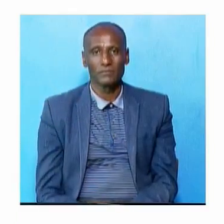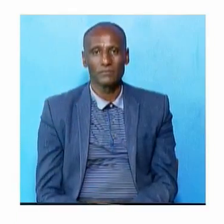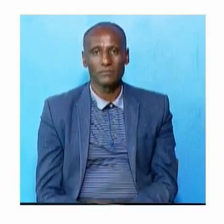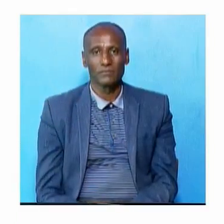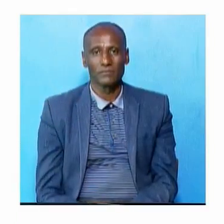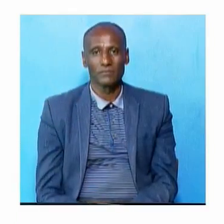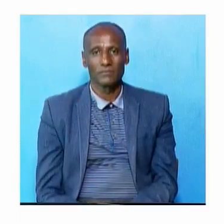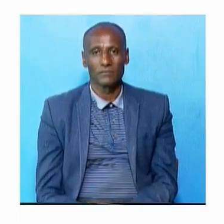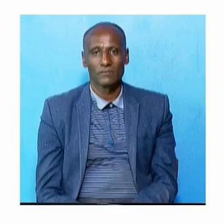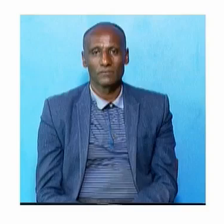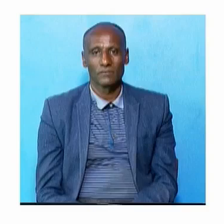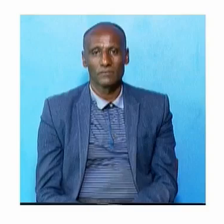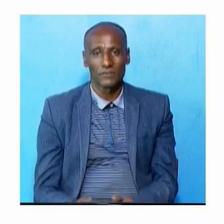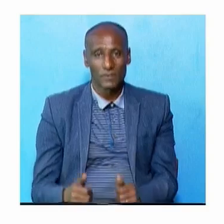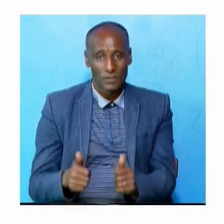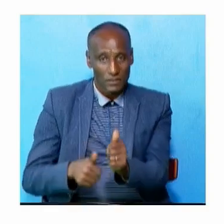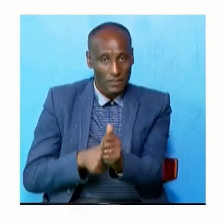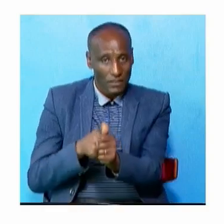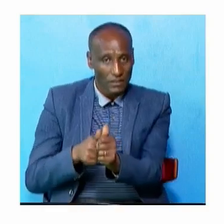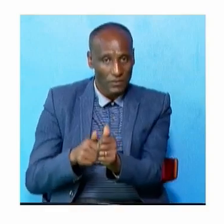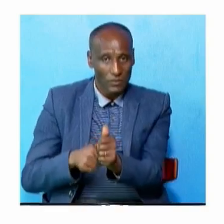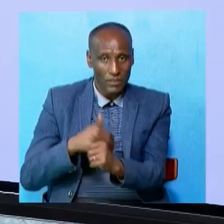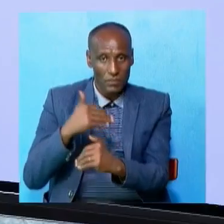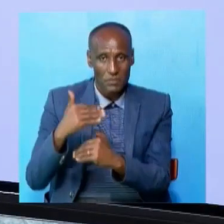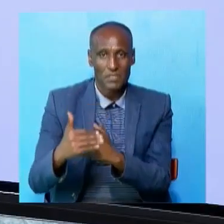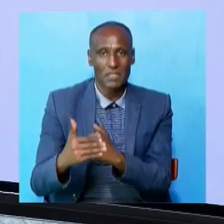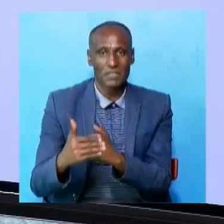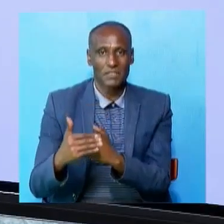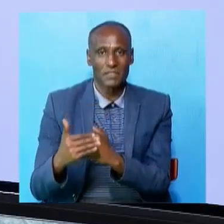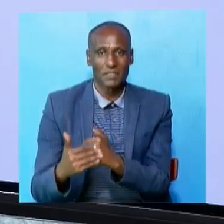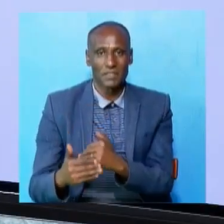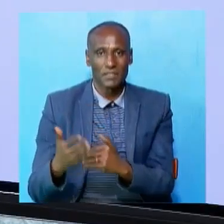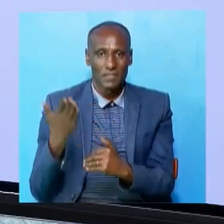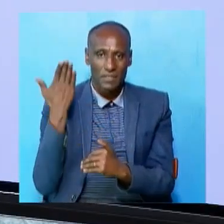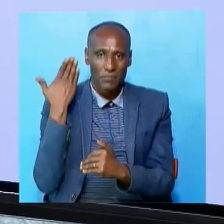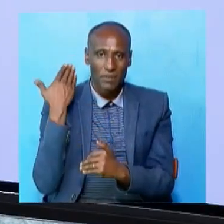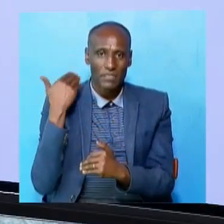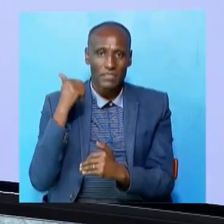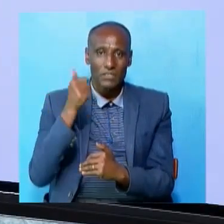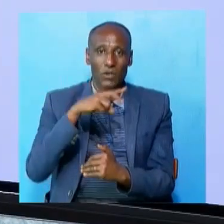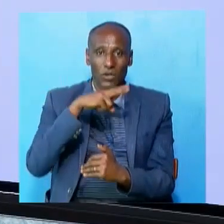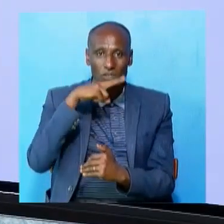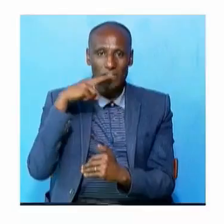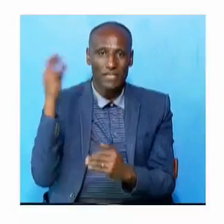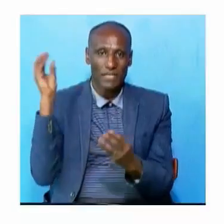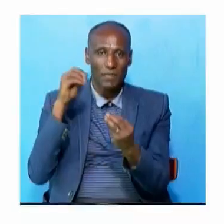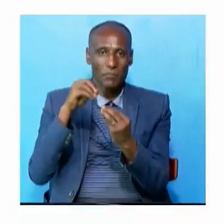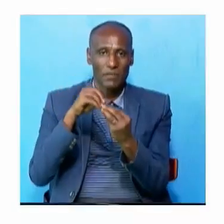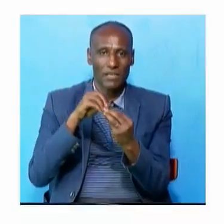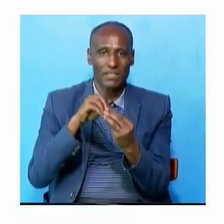Then what comes after the subject is what? The past auxiliaries plus